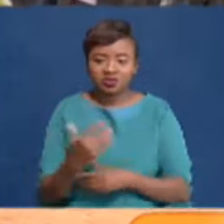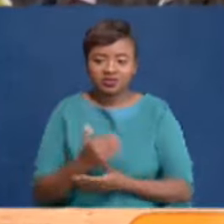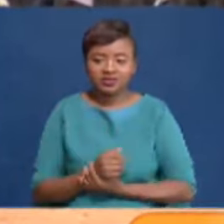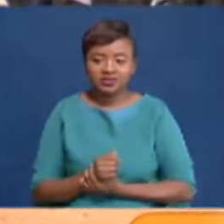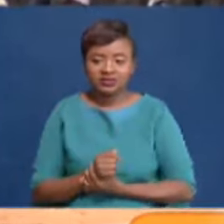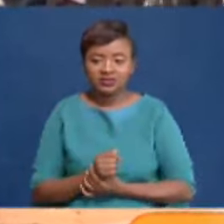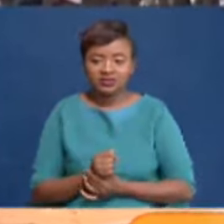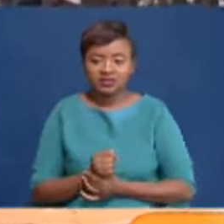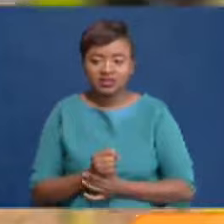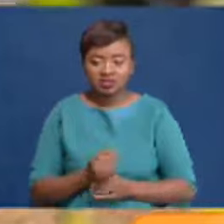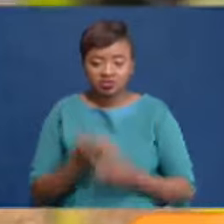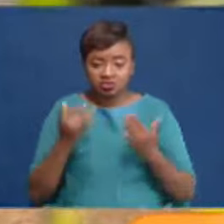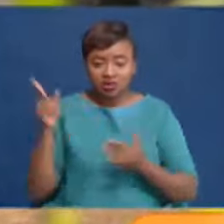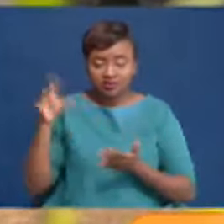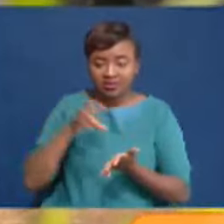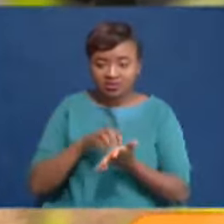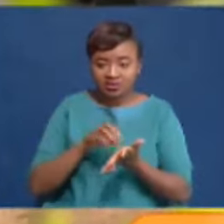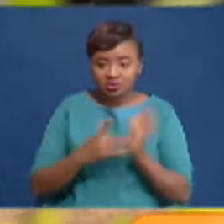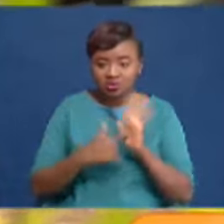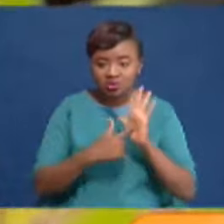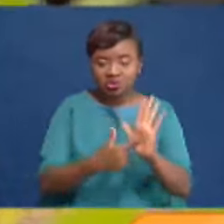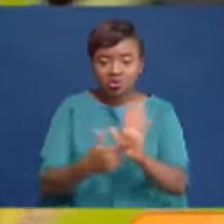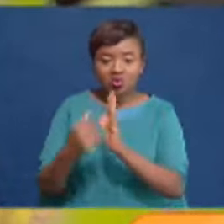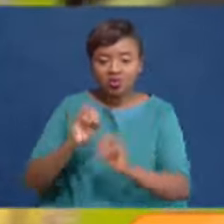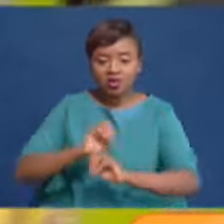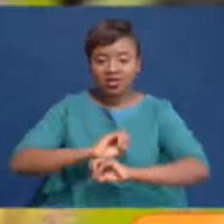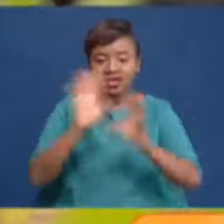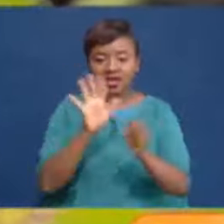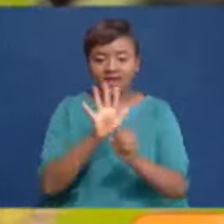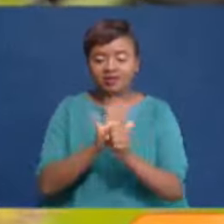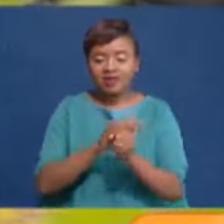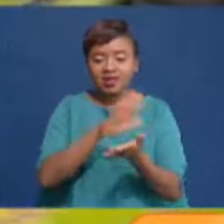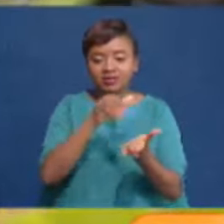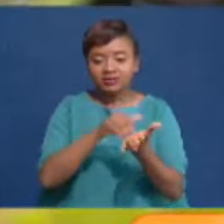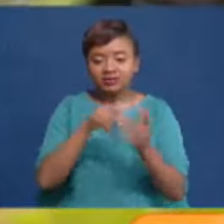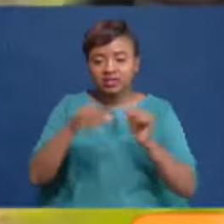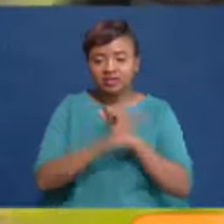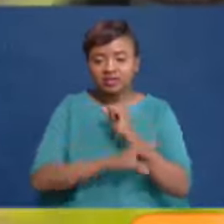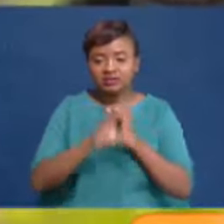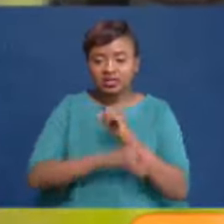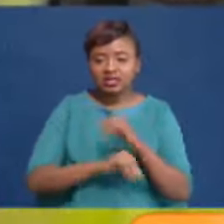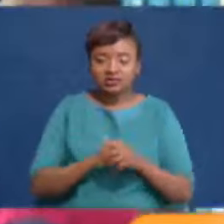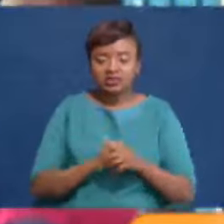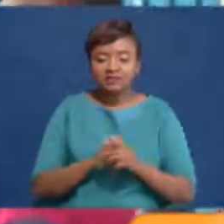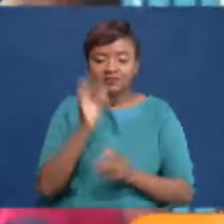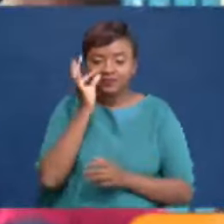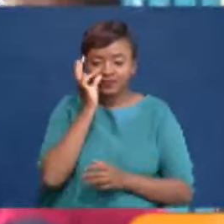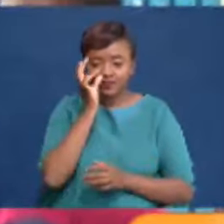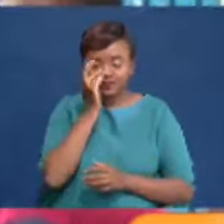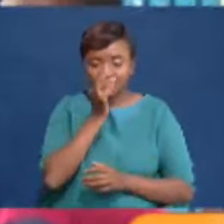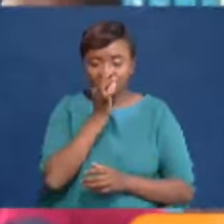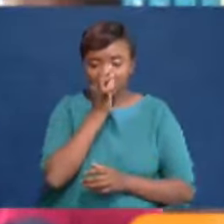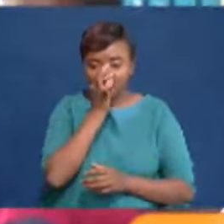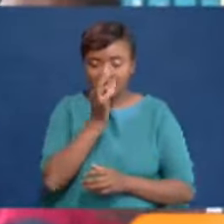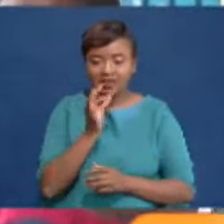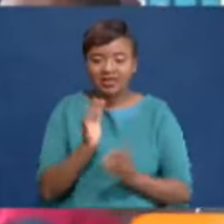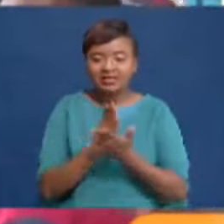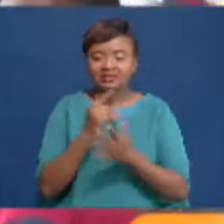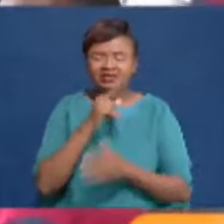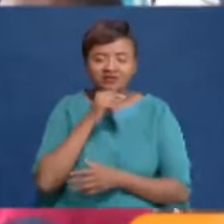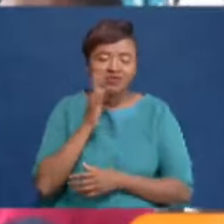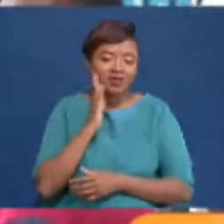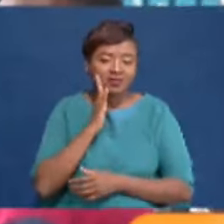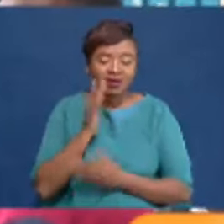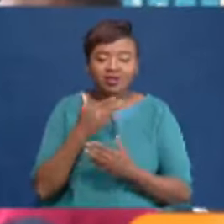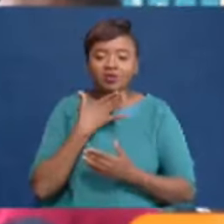A scenario replicated in many Huduma centres across the country. In Nyeri, some parents opting to accompany